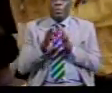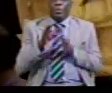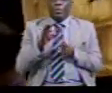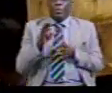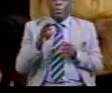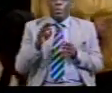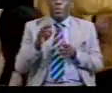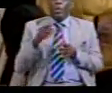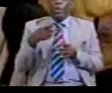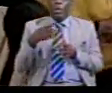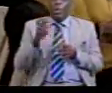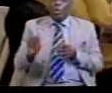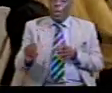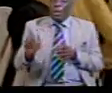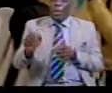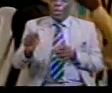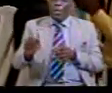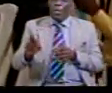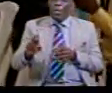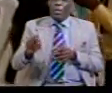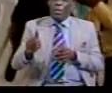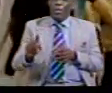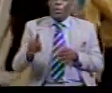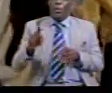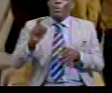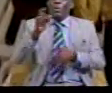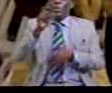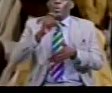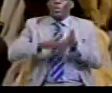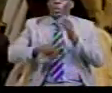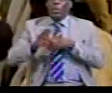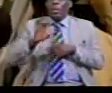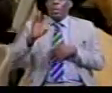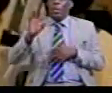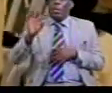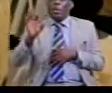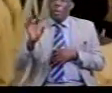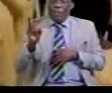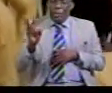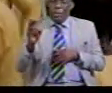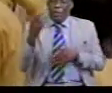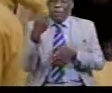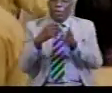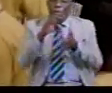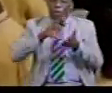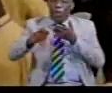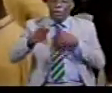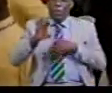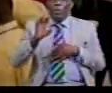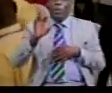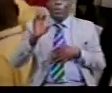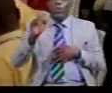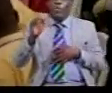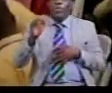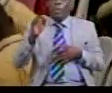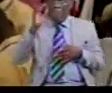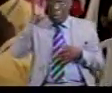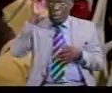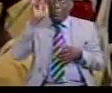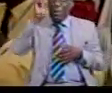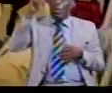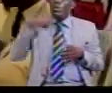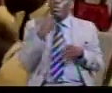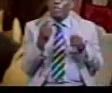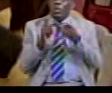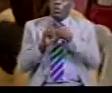gospel according to Saint Mark chapter 16 verse 15. Puis il leur dit. And he said unto them. Allez par